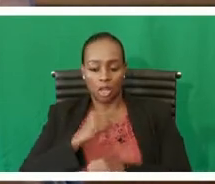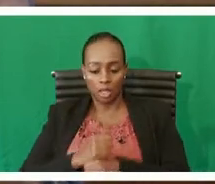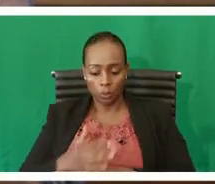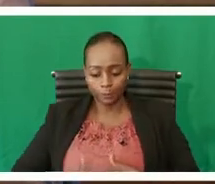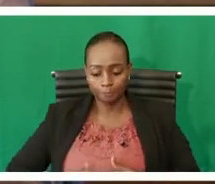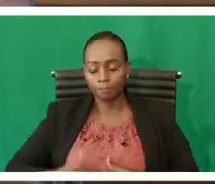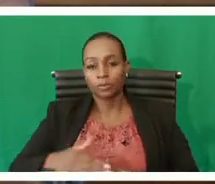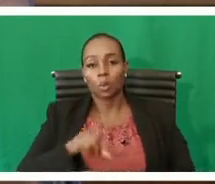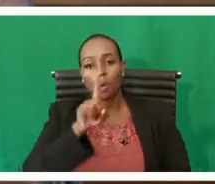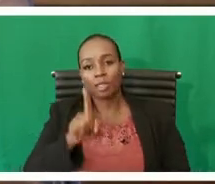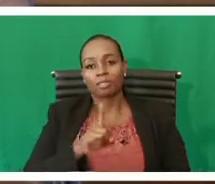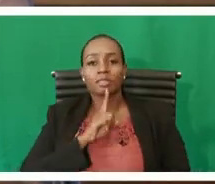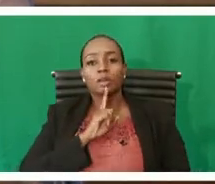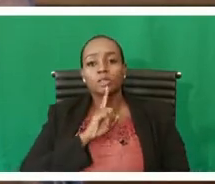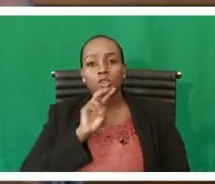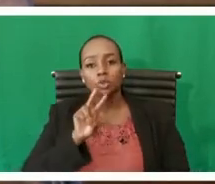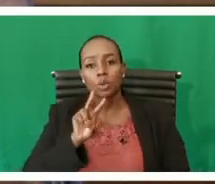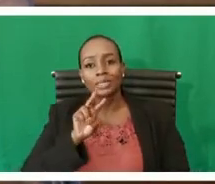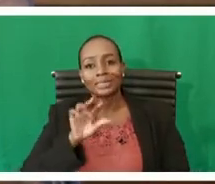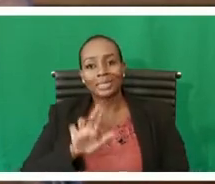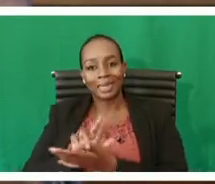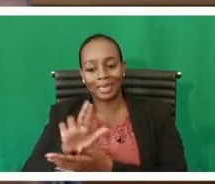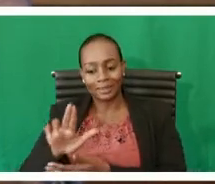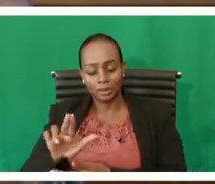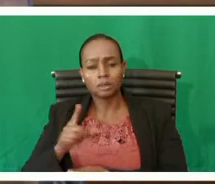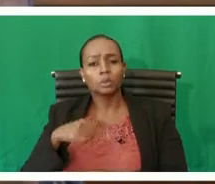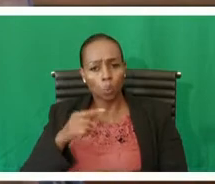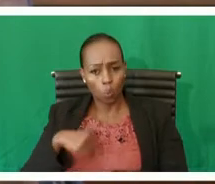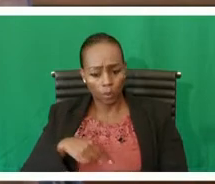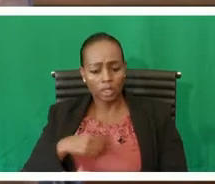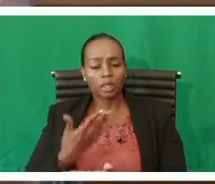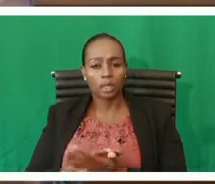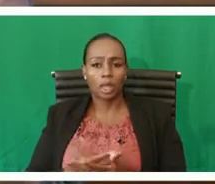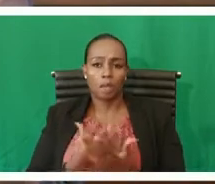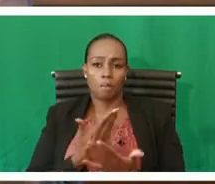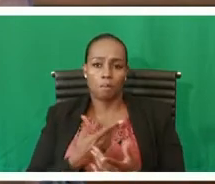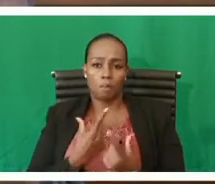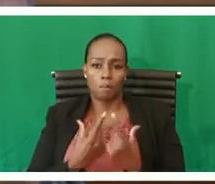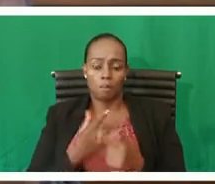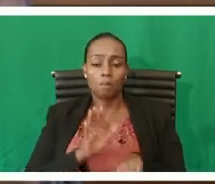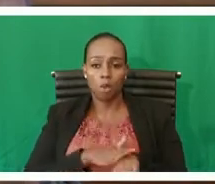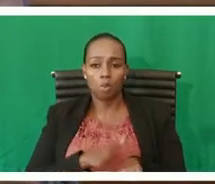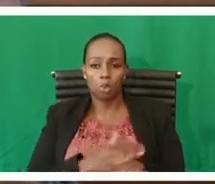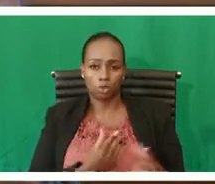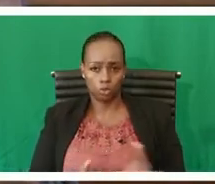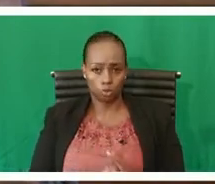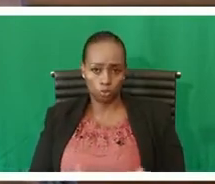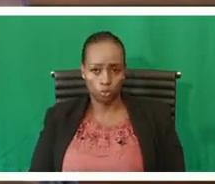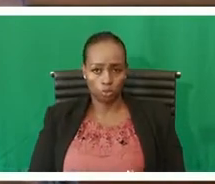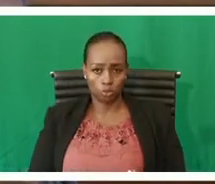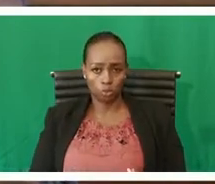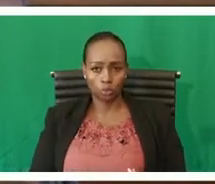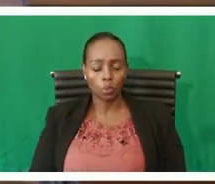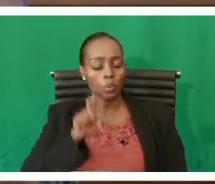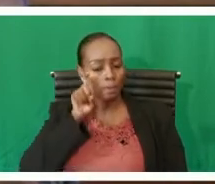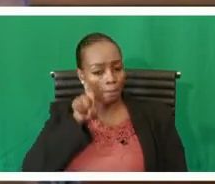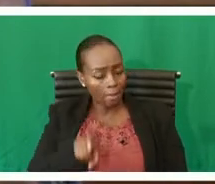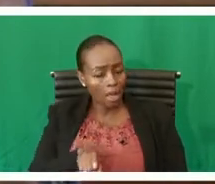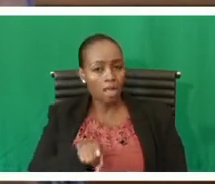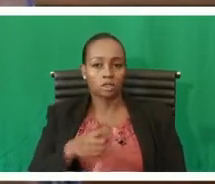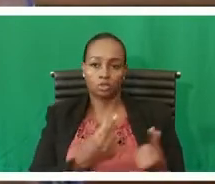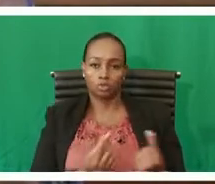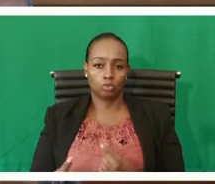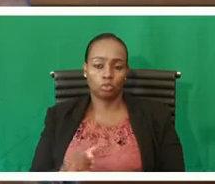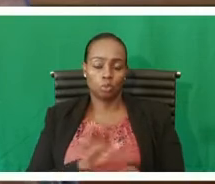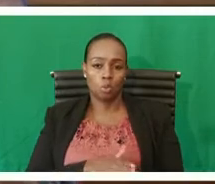1,203 housing units. However, we can do more. We can do more, man. We need to do more. We